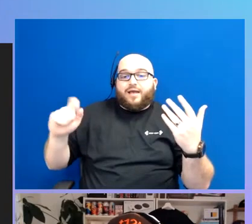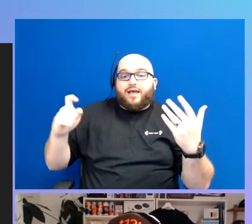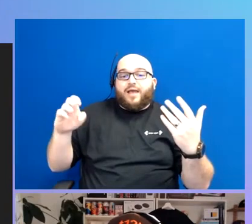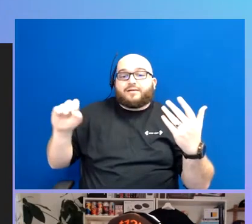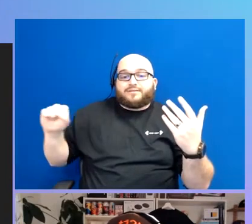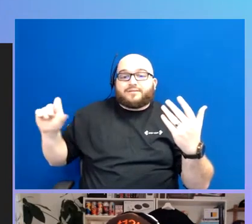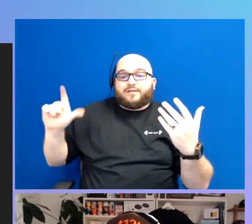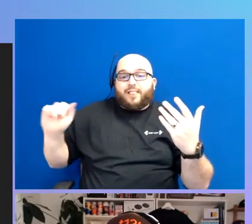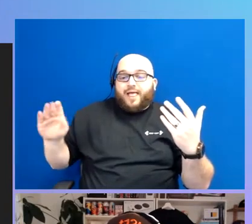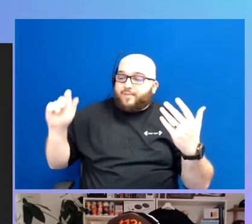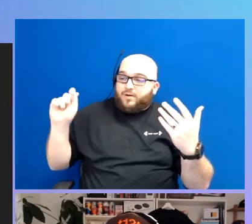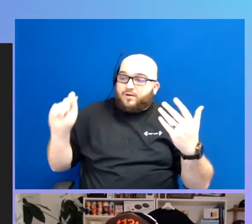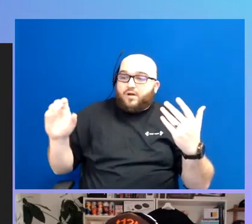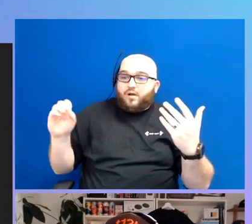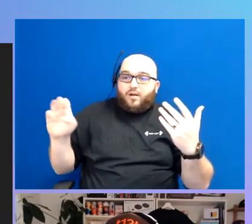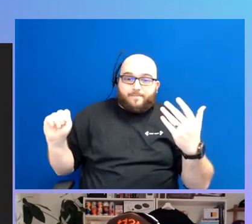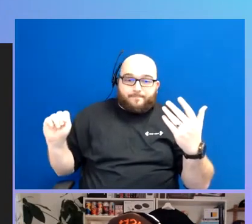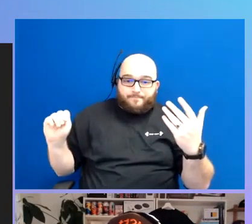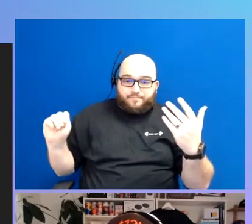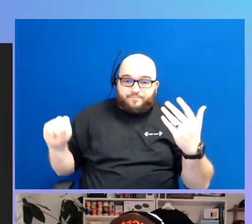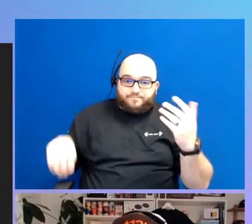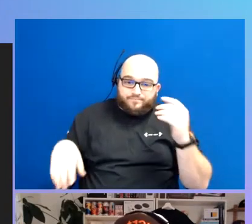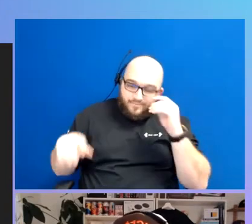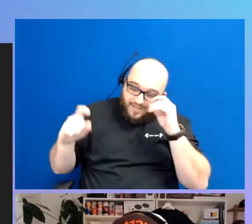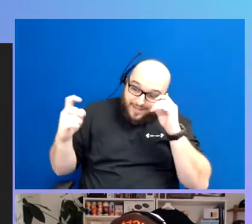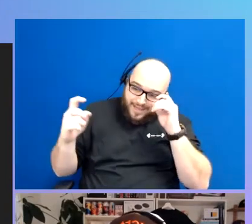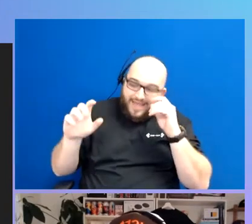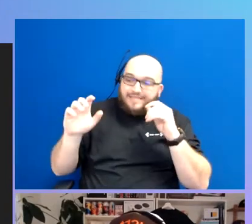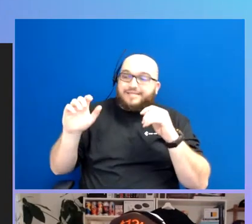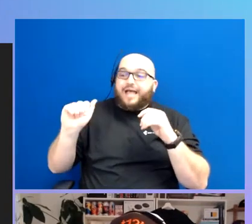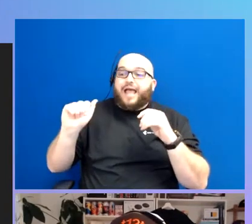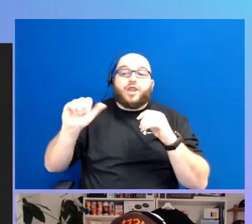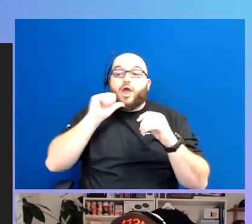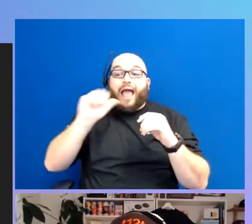accesslab.com. So access with an X.